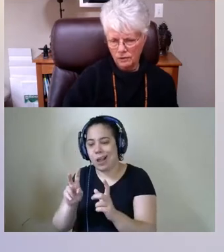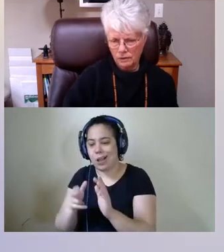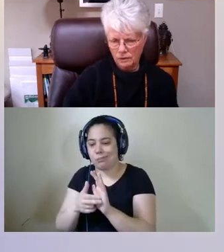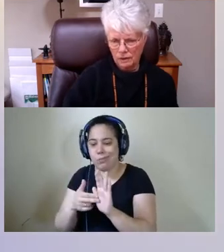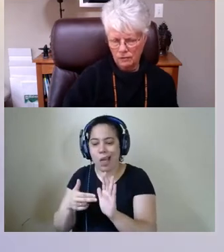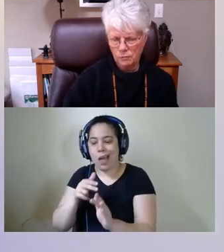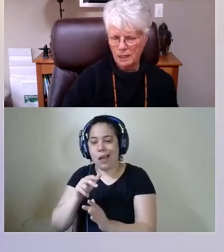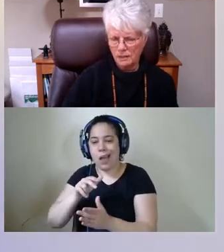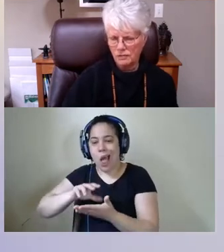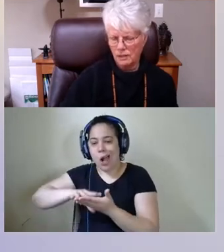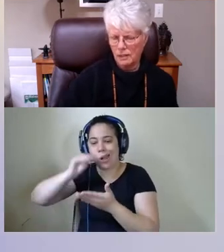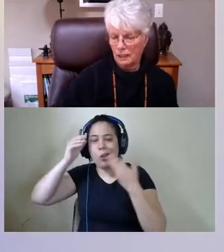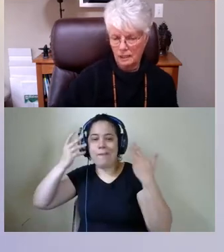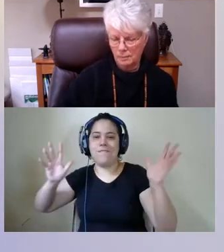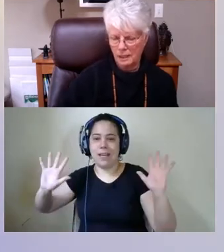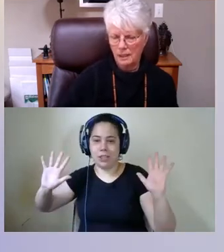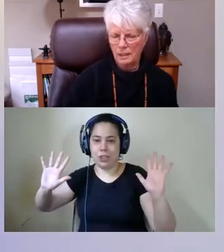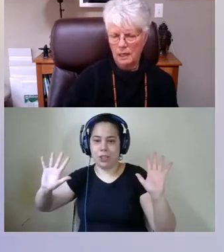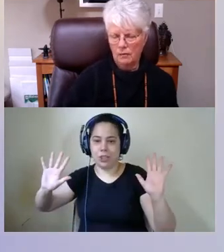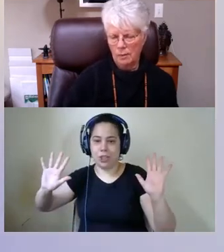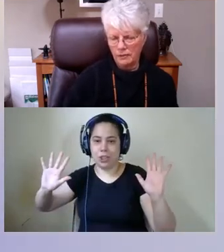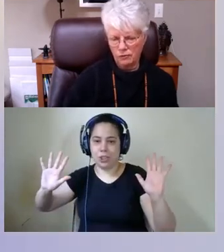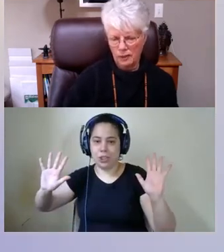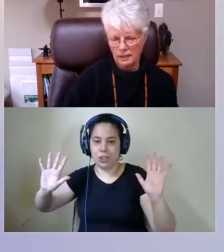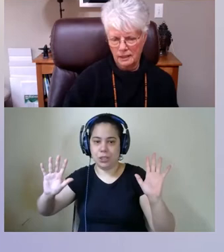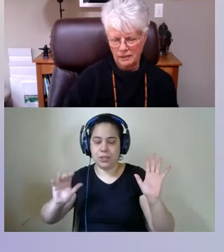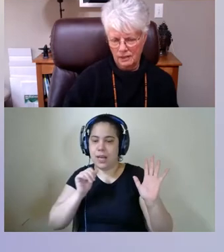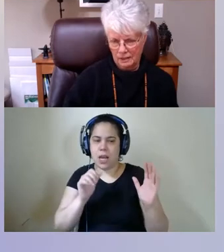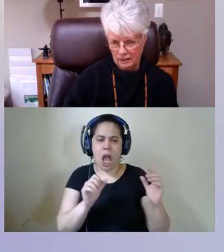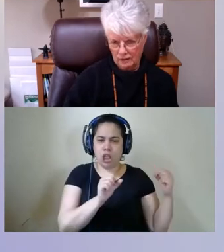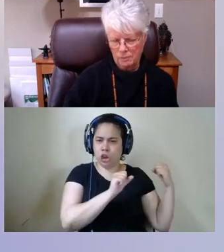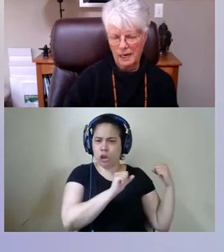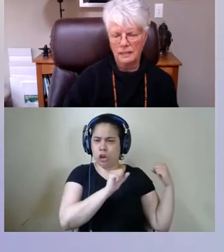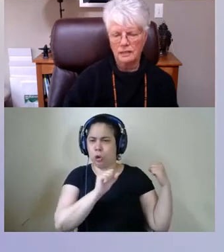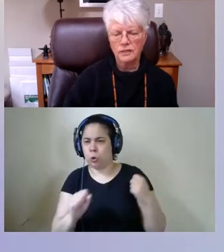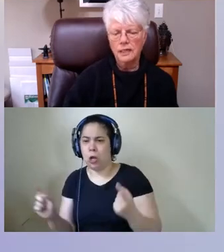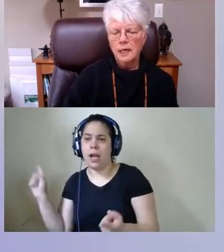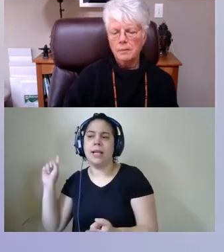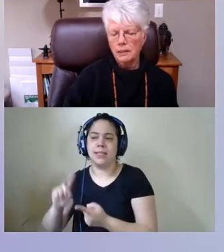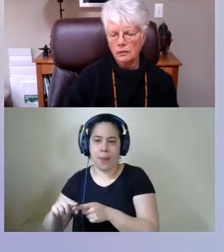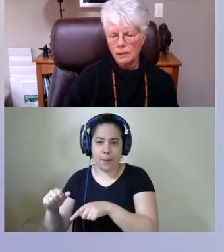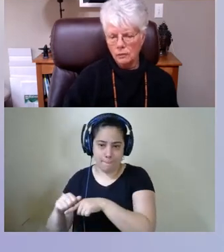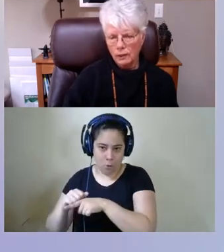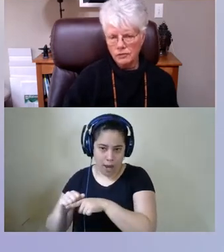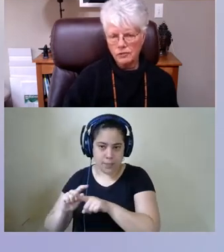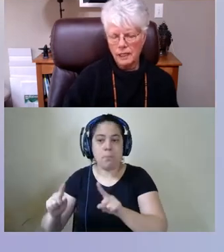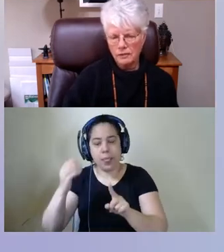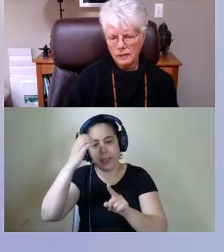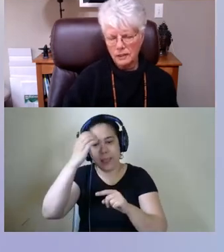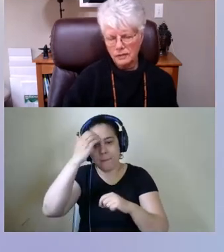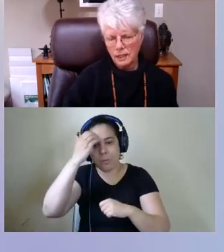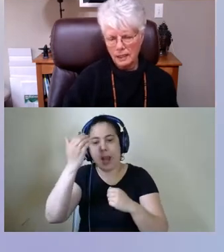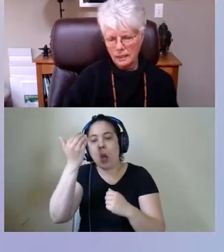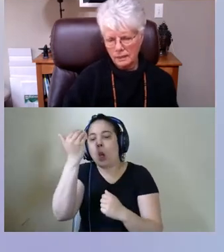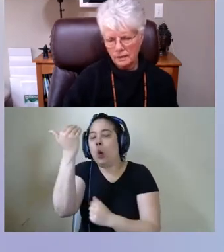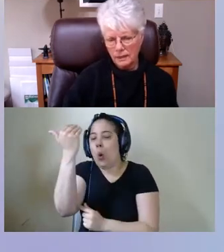learned response. It's not going to be a robust one until it's practiced. But look at what's changed,